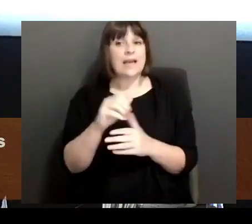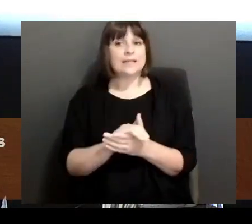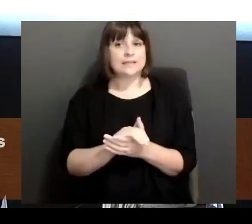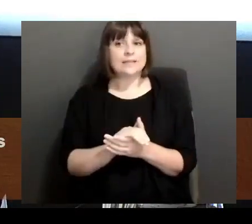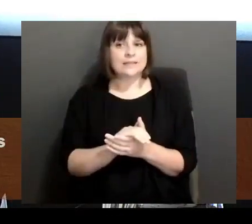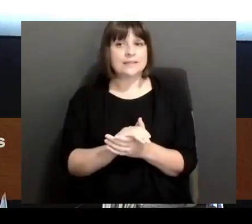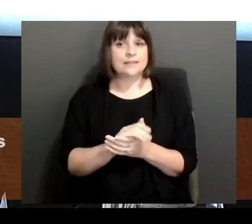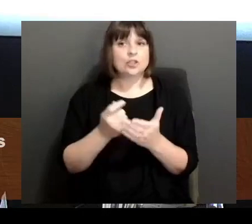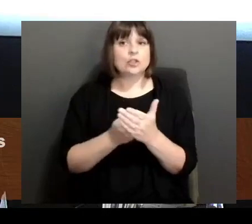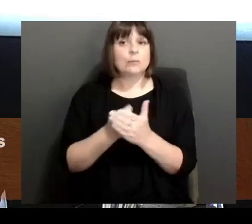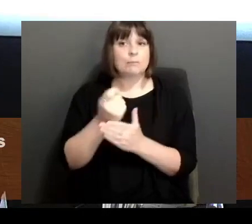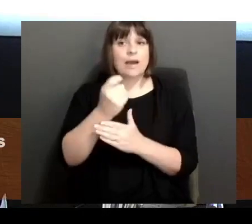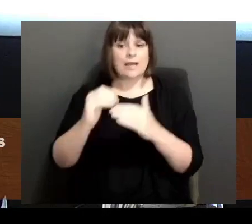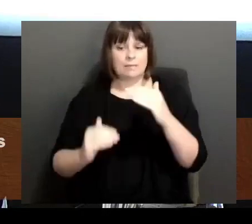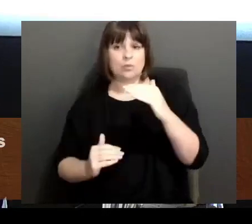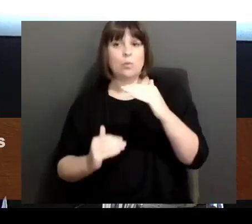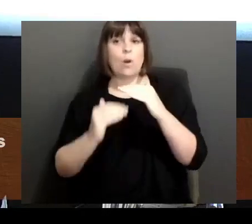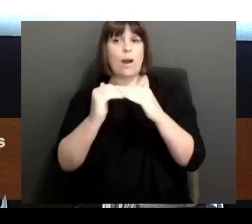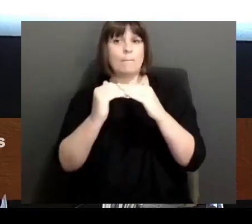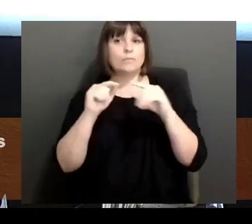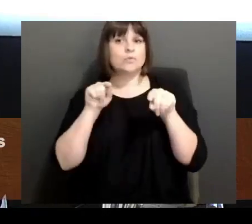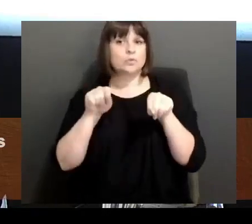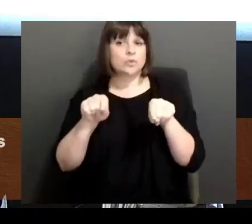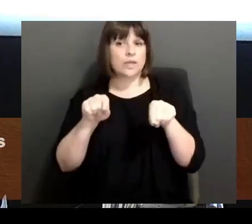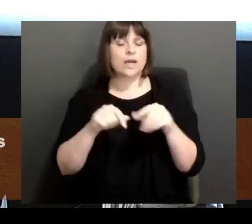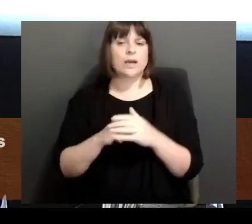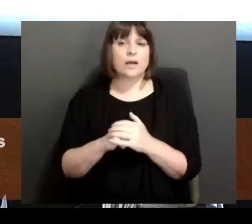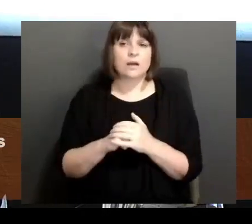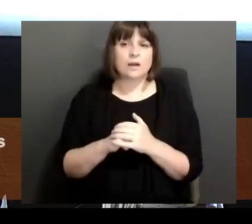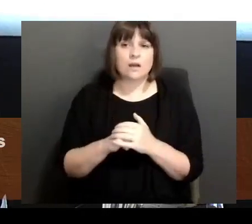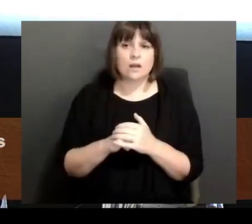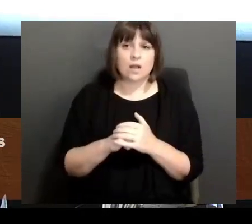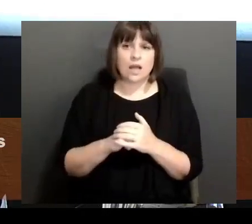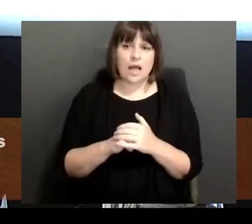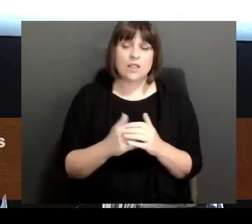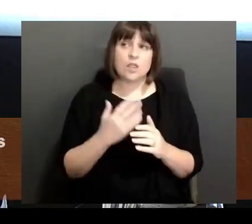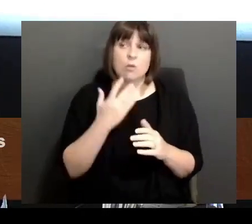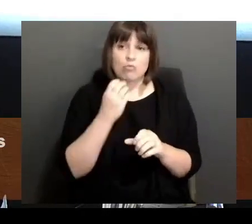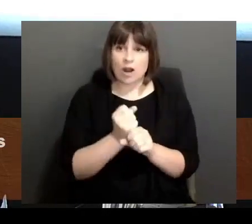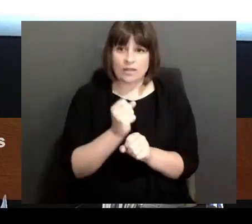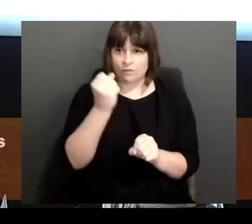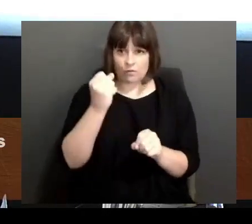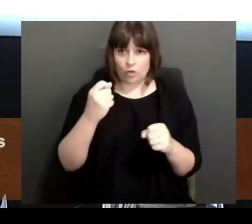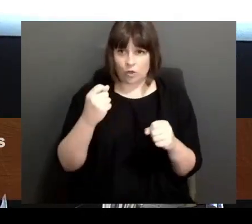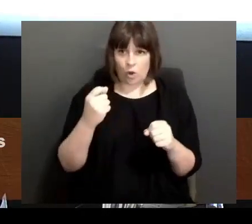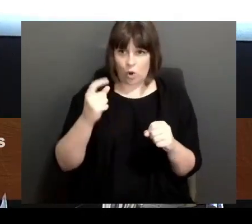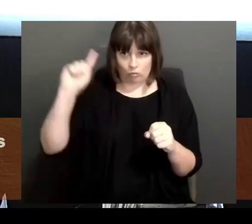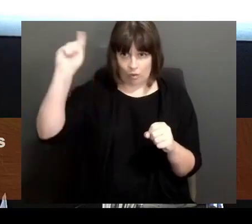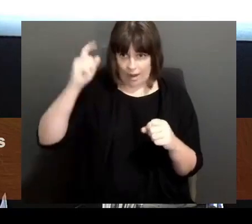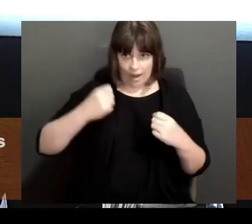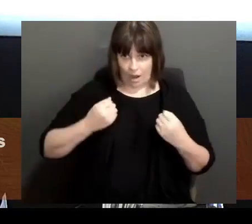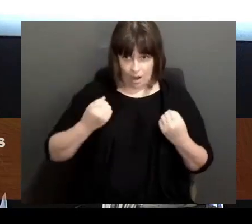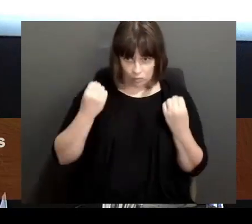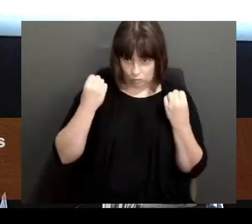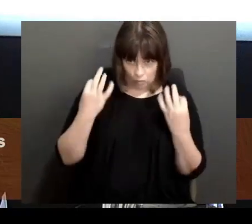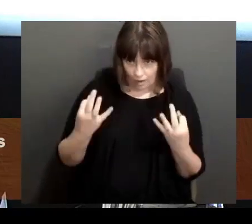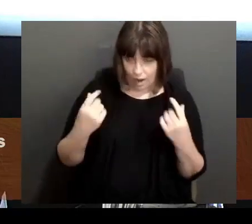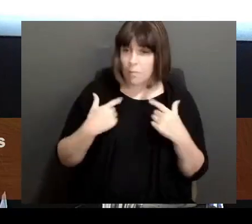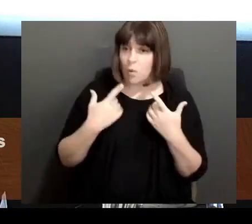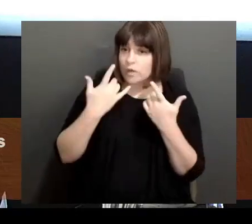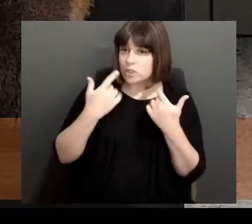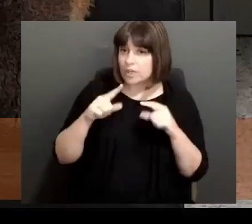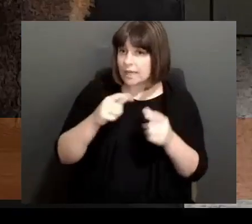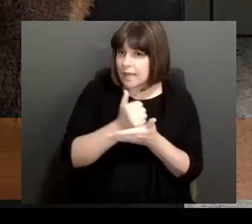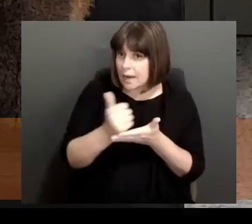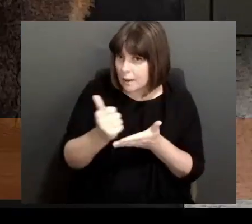It has to reach that threshold. And I don't have the spot price of gold available to my hand, but is that also, and when we can check that number, but